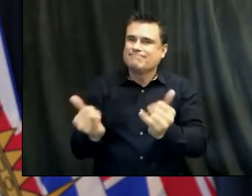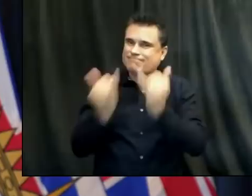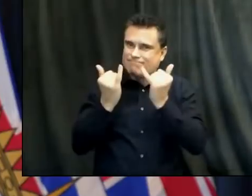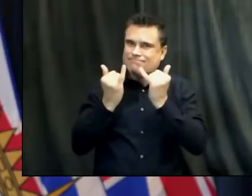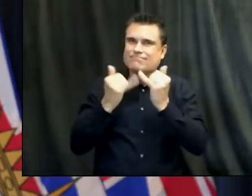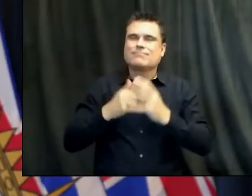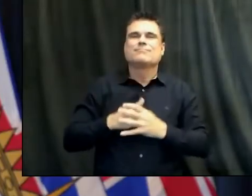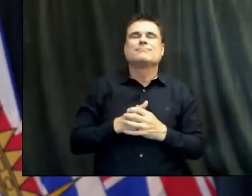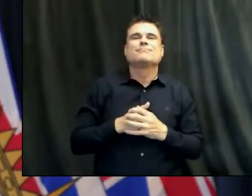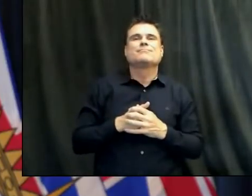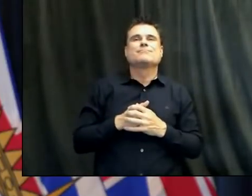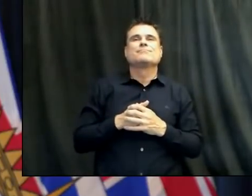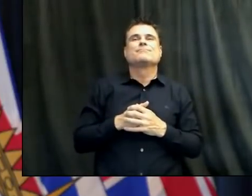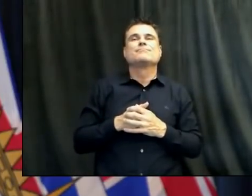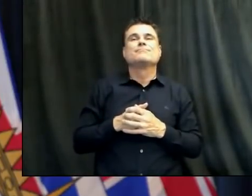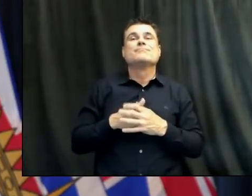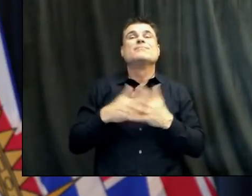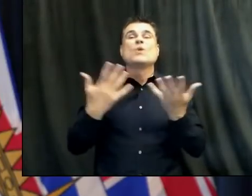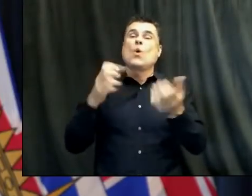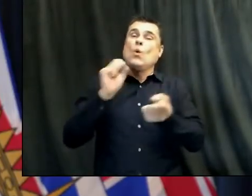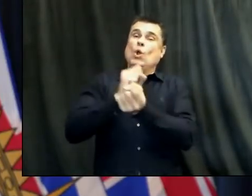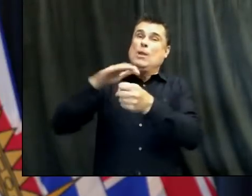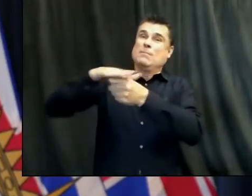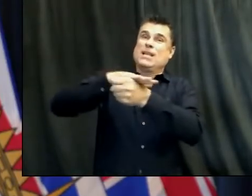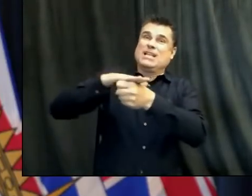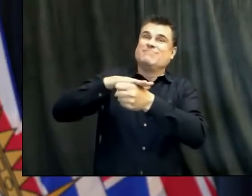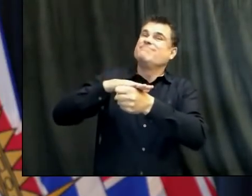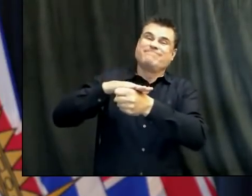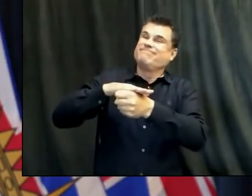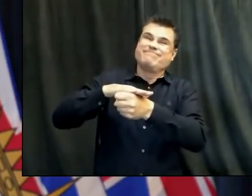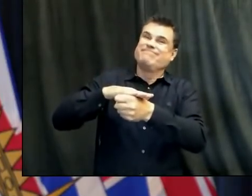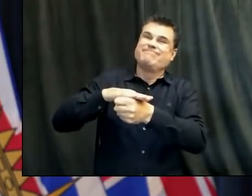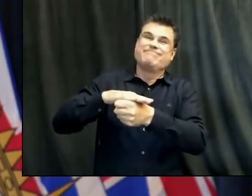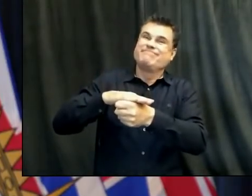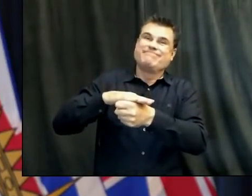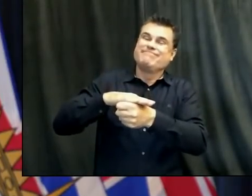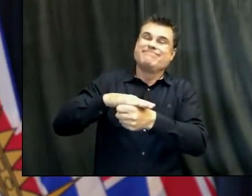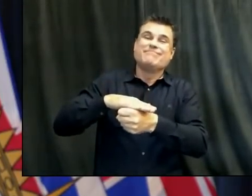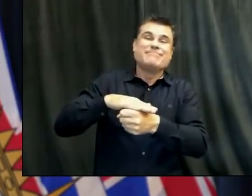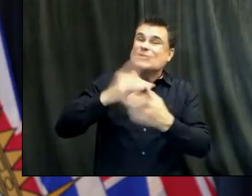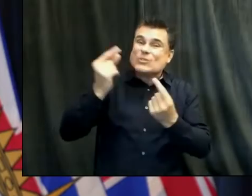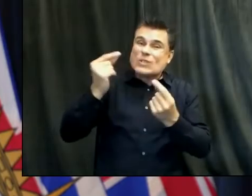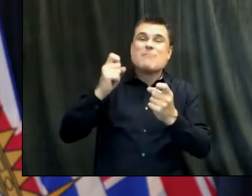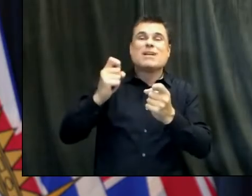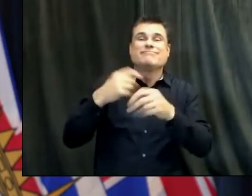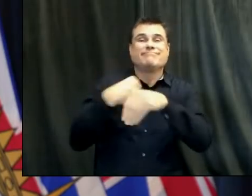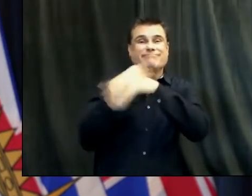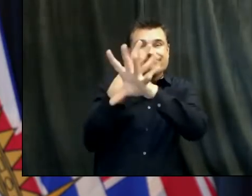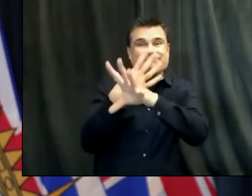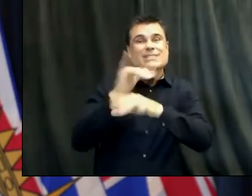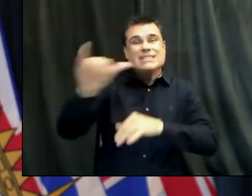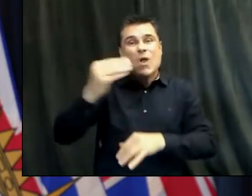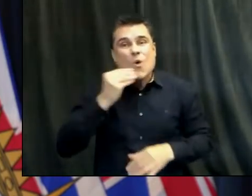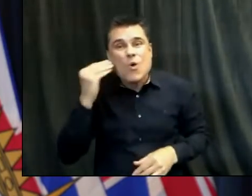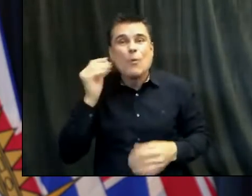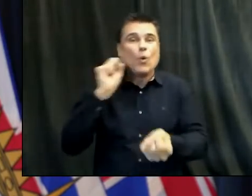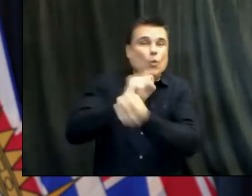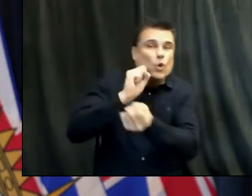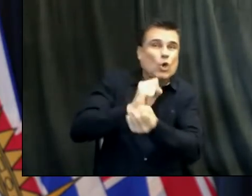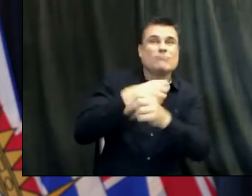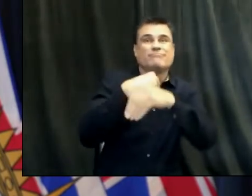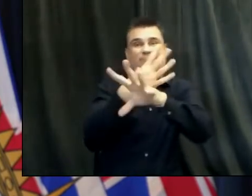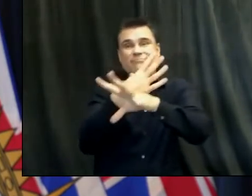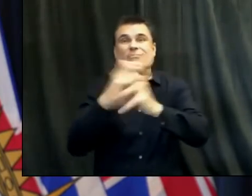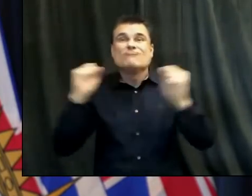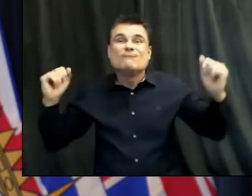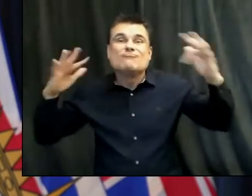doing remote meetings and remote connections with people rather than everybody coming into the office. So it's all part